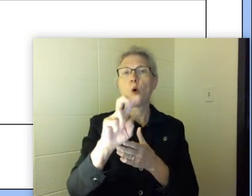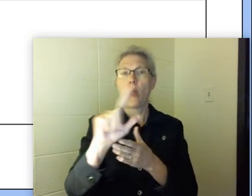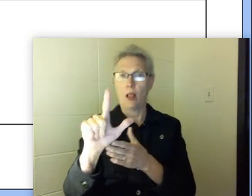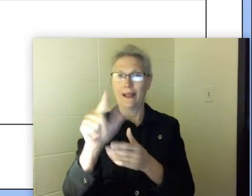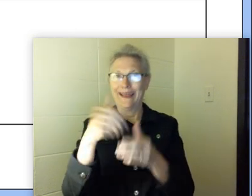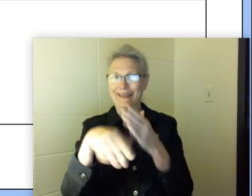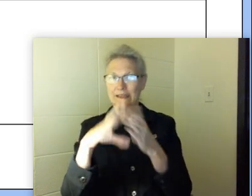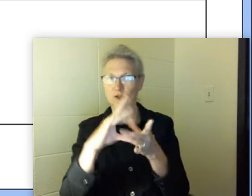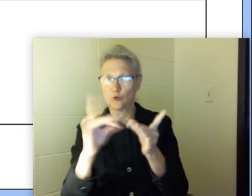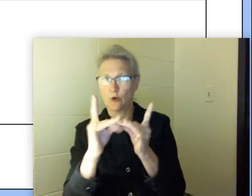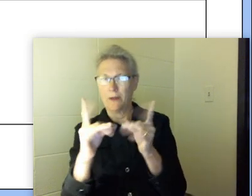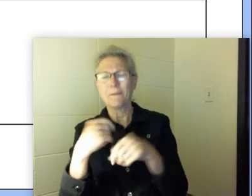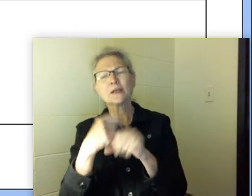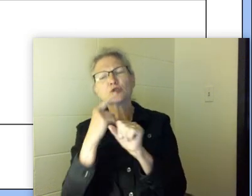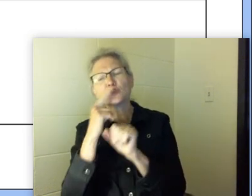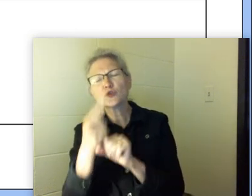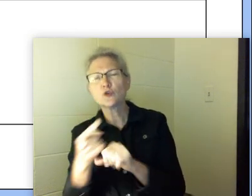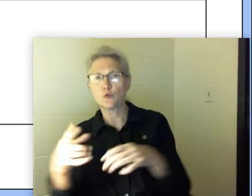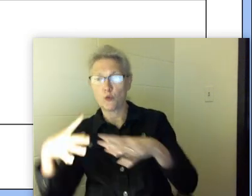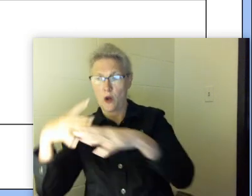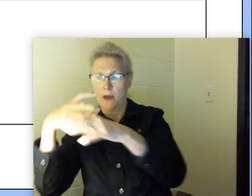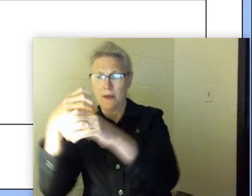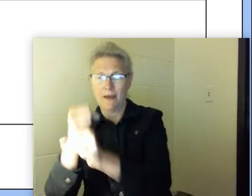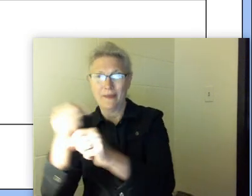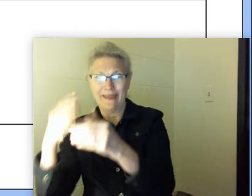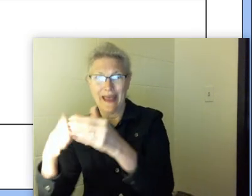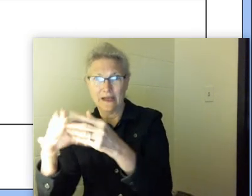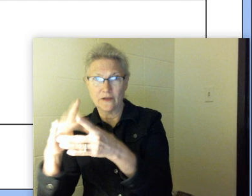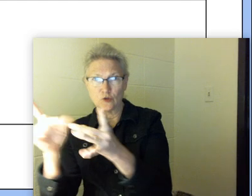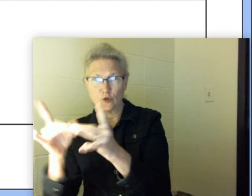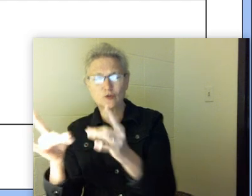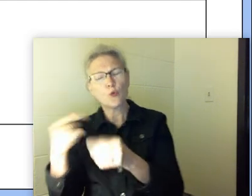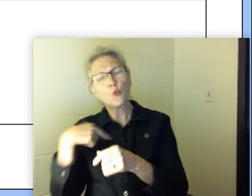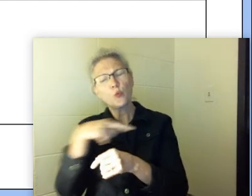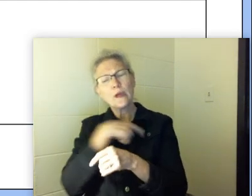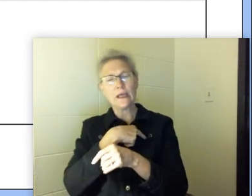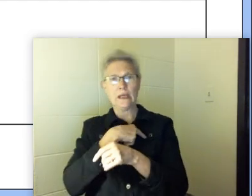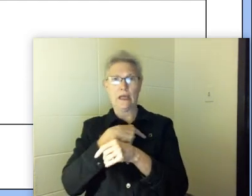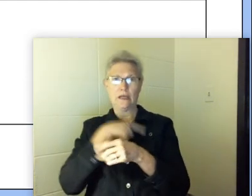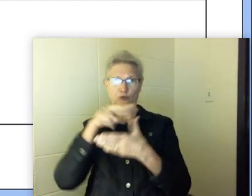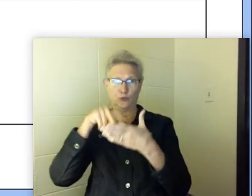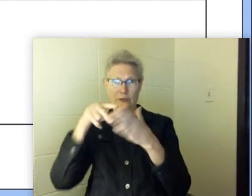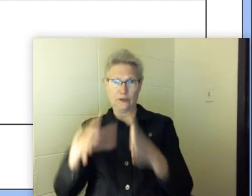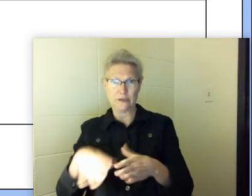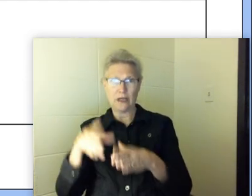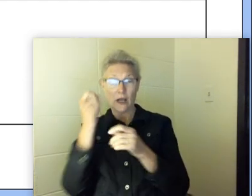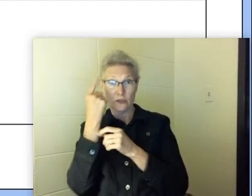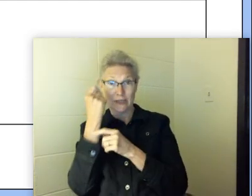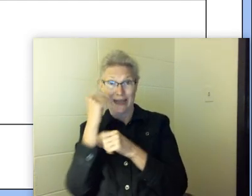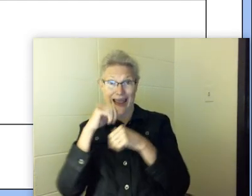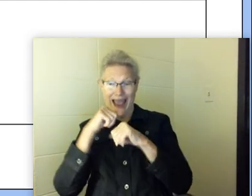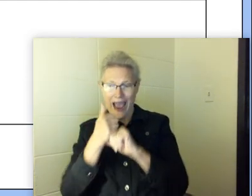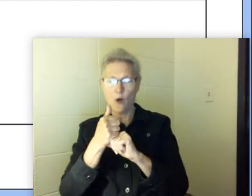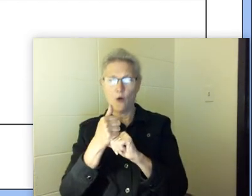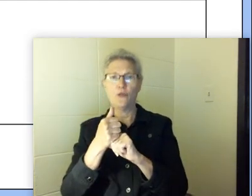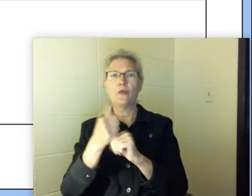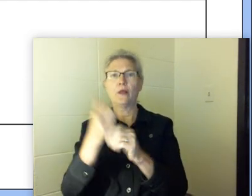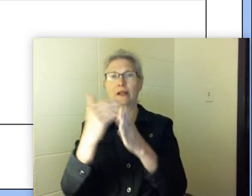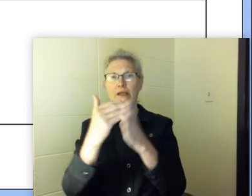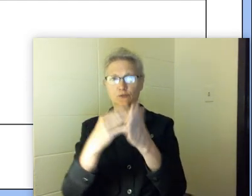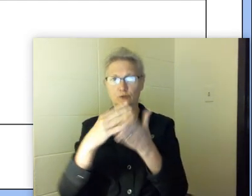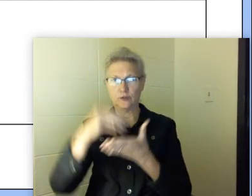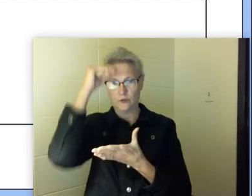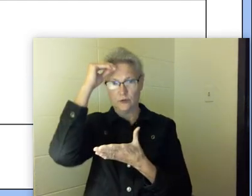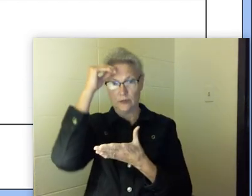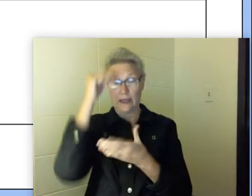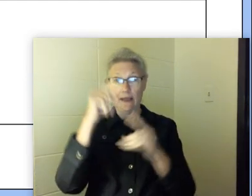how to wrap everything up in the end so that we clearly understand how the lesson was learned. In the box below, I would like you to answer the